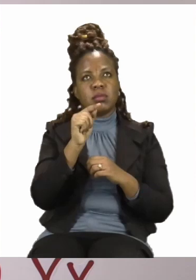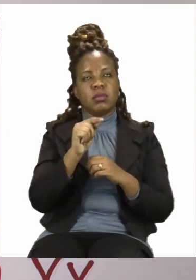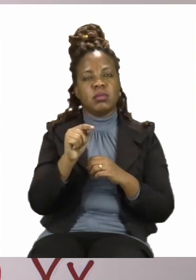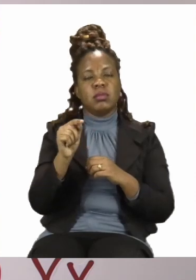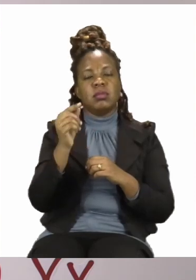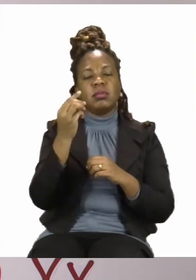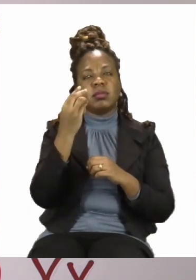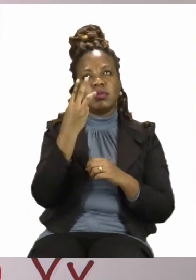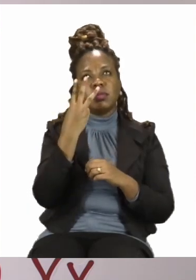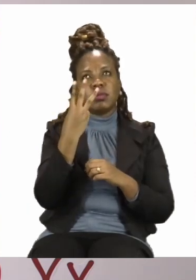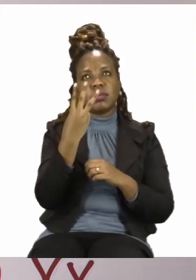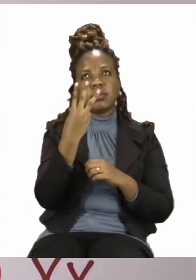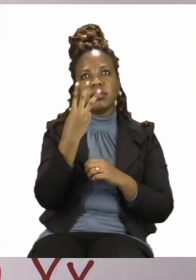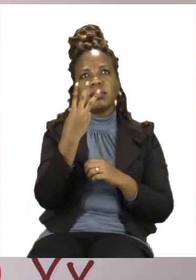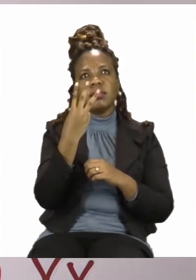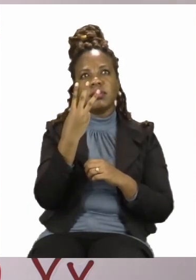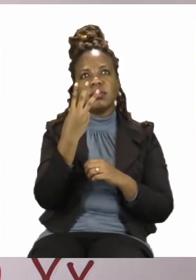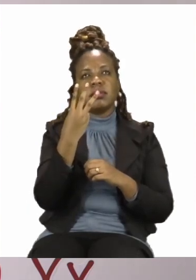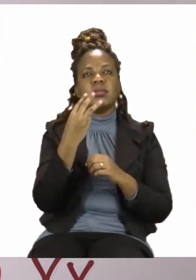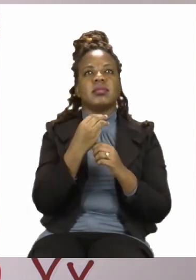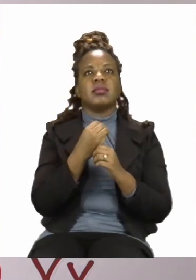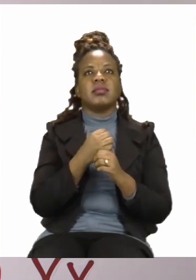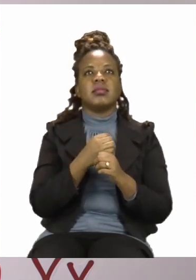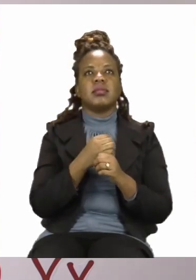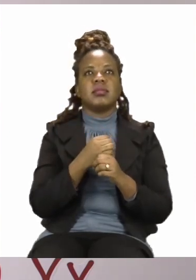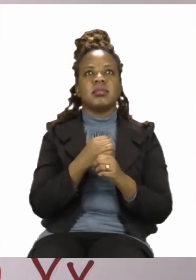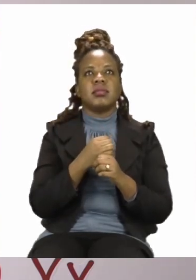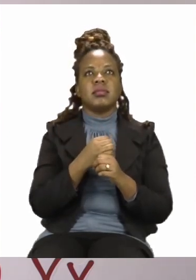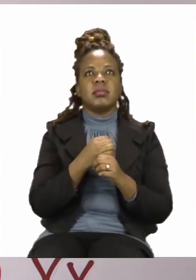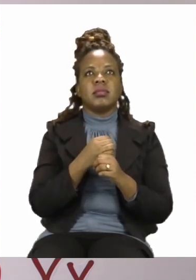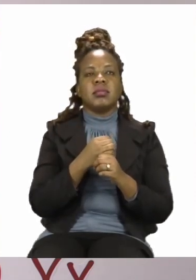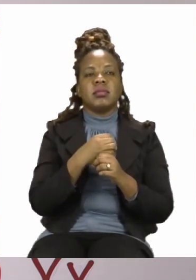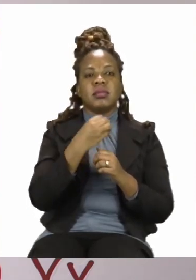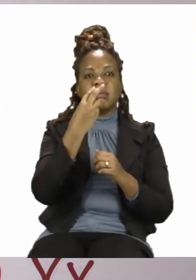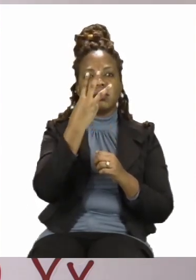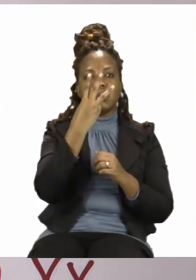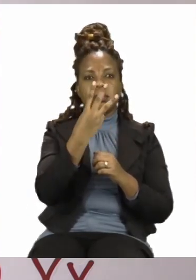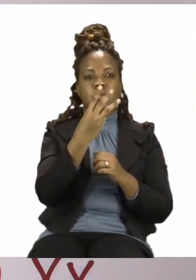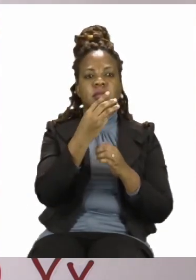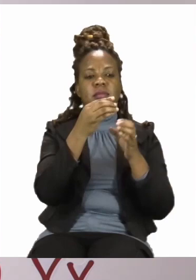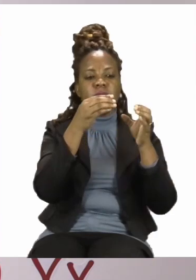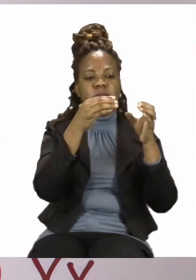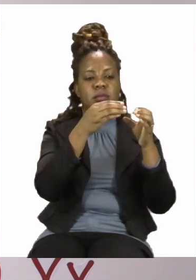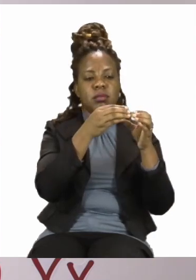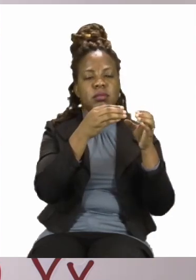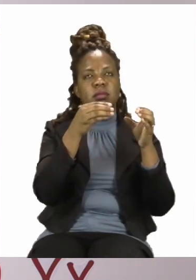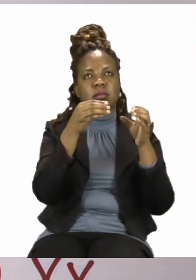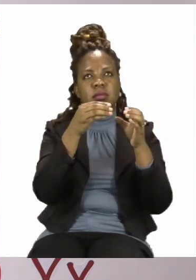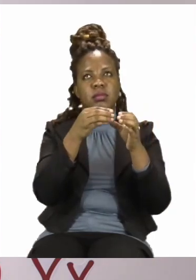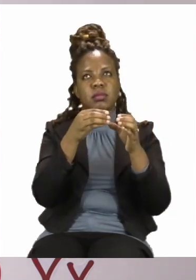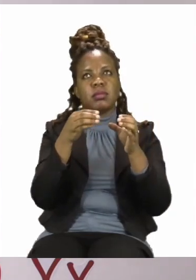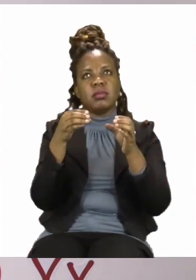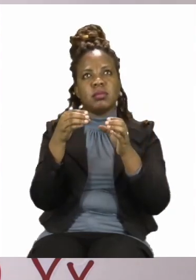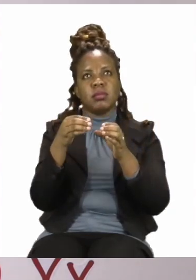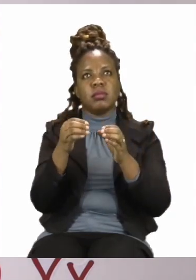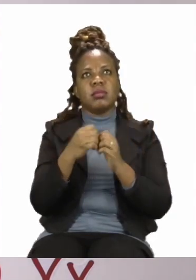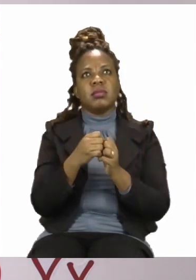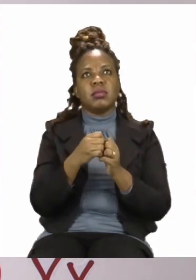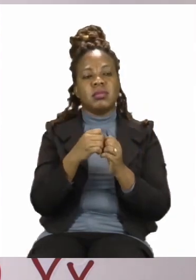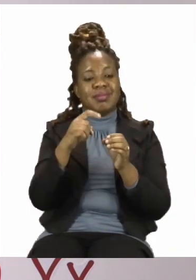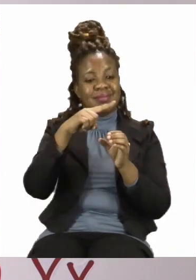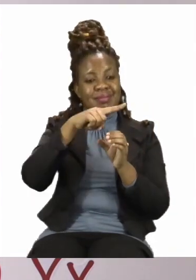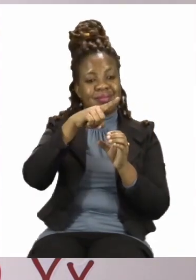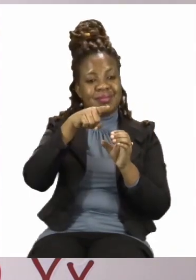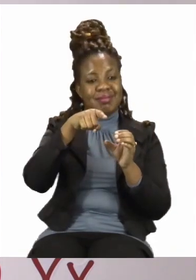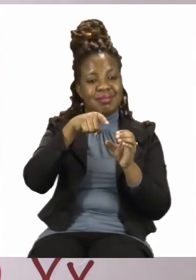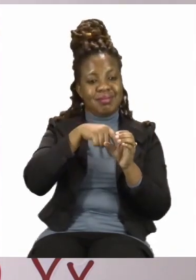3. Now I have drawn 3 groups, and inside those 3 groups I need